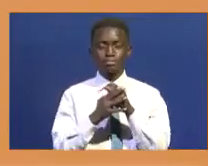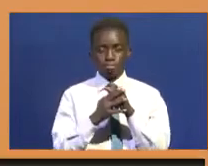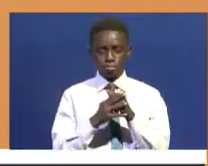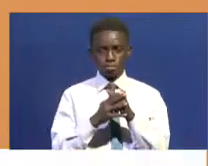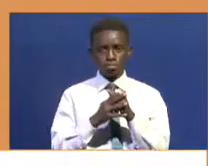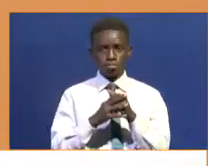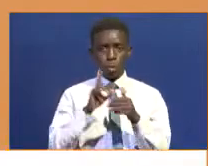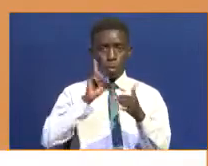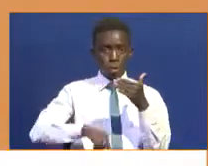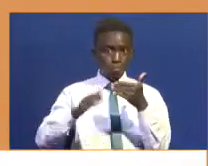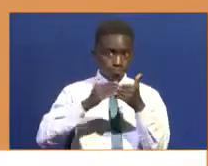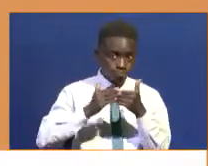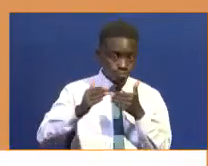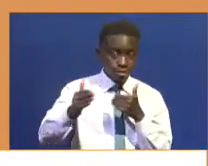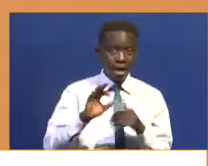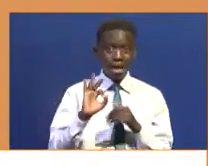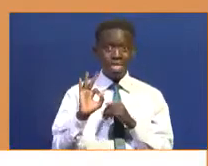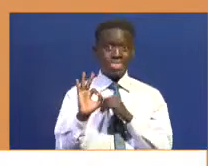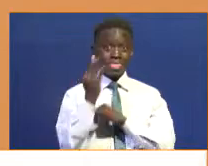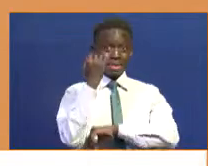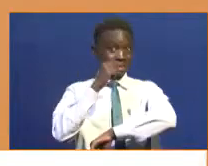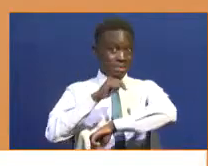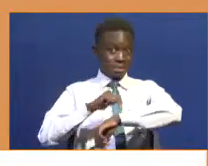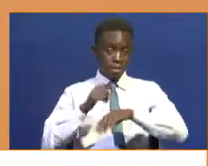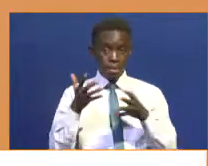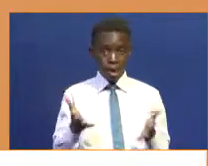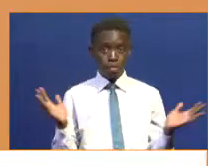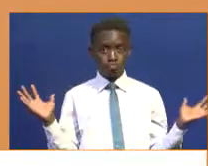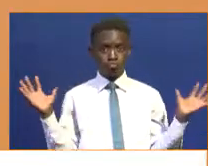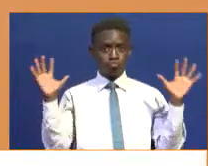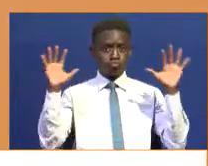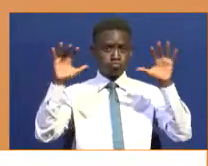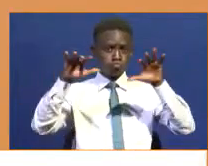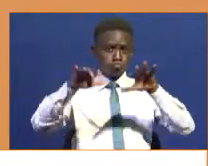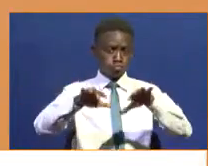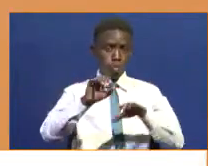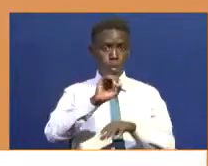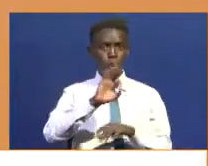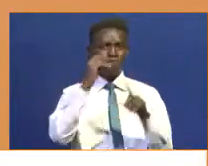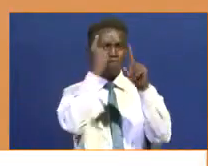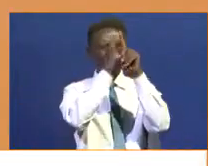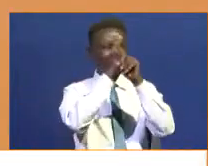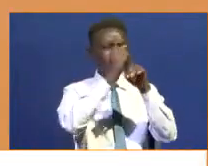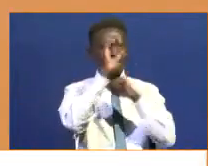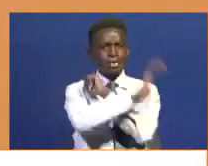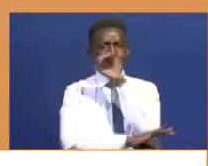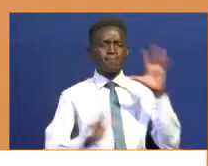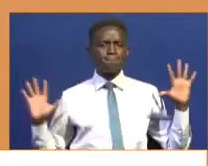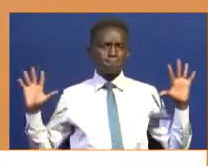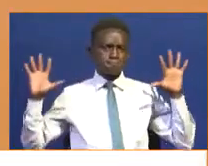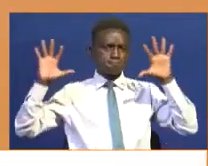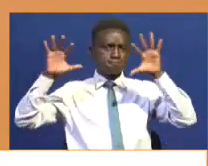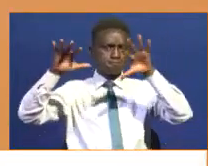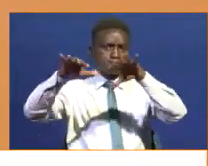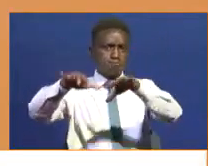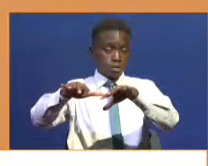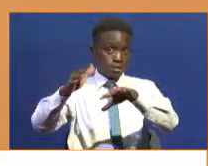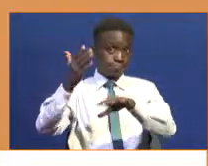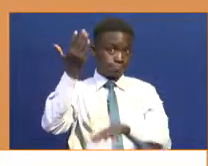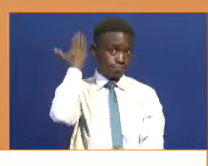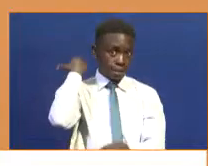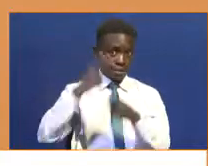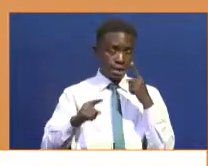time, the Conference of Parties is being held in an oil-producing country. That's right. Last year, it was in